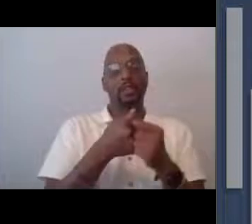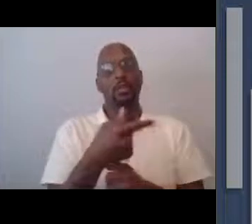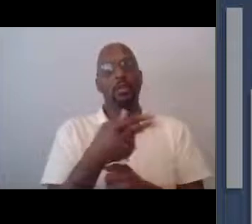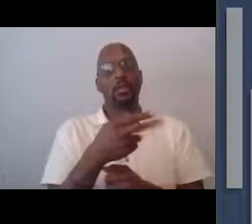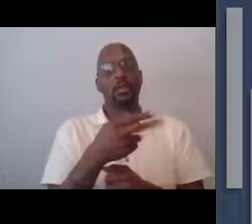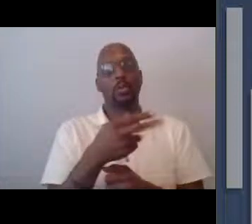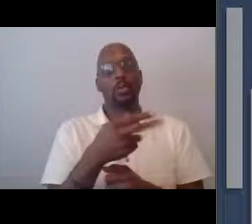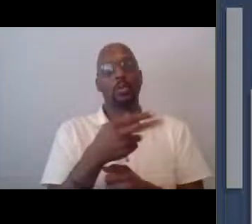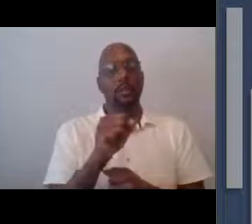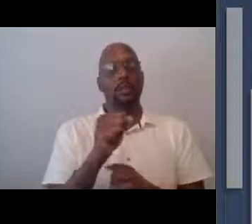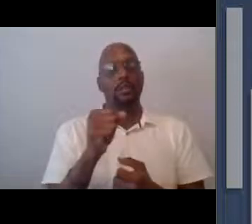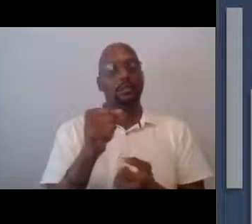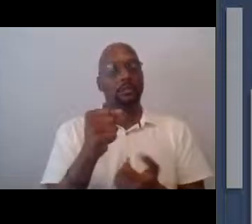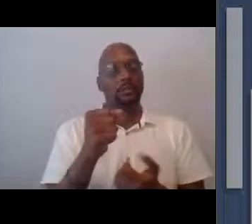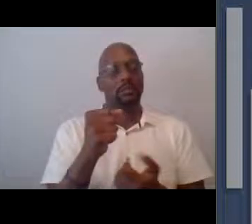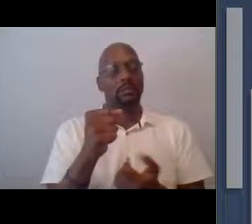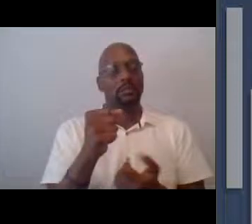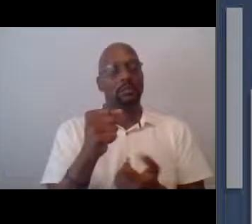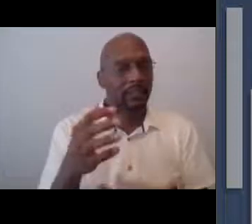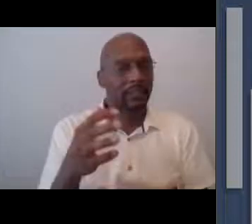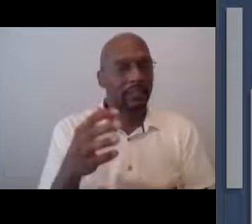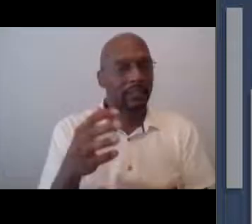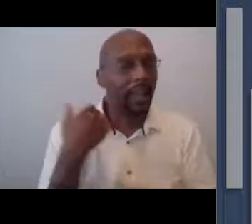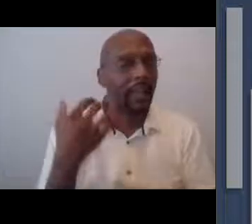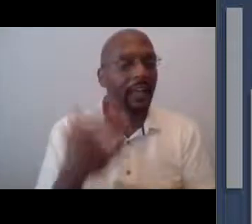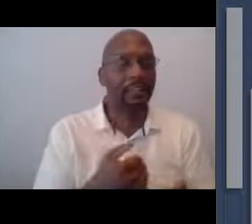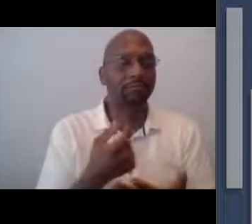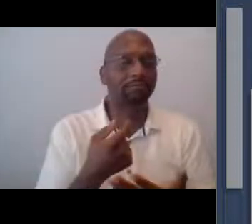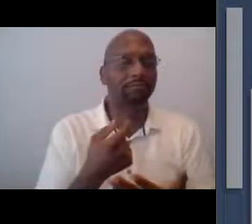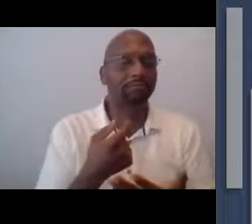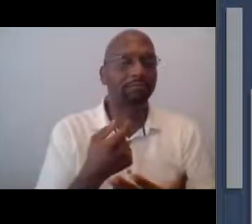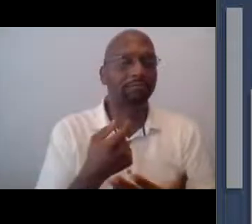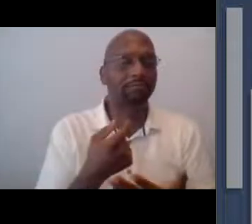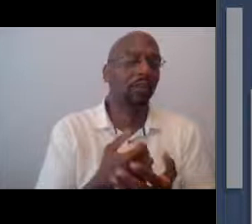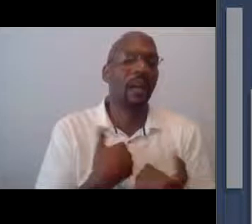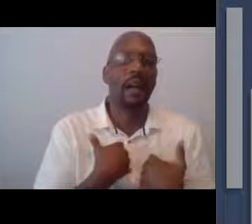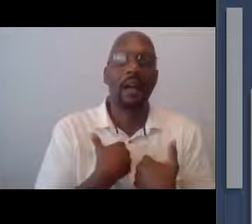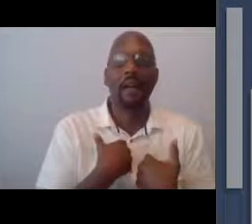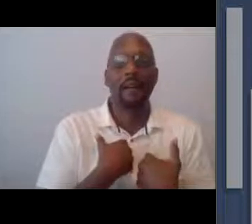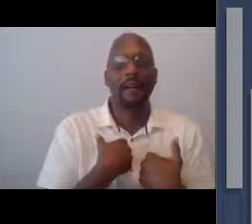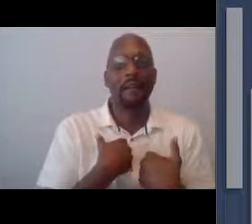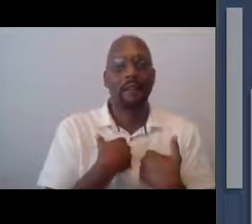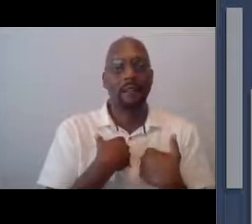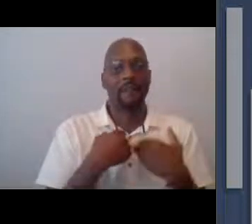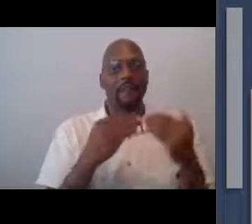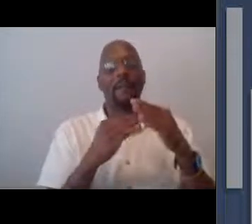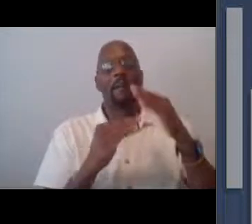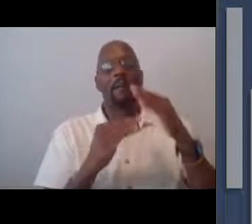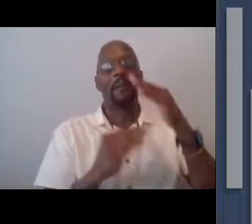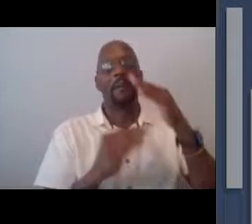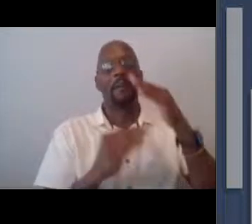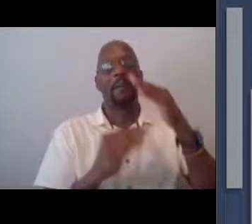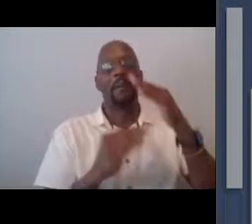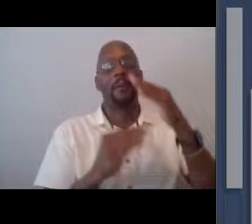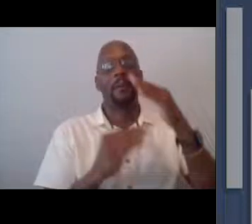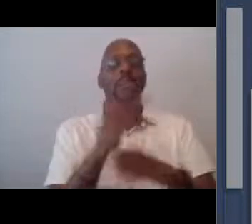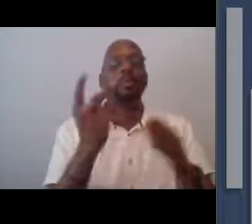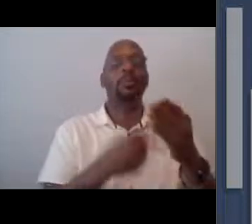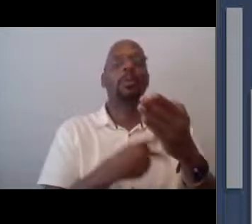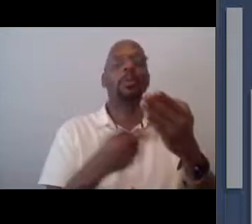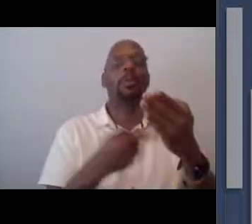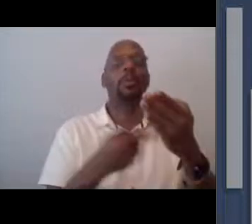to announce a grant that somebody else didn't announce. So we had a bridge, the first bridge investment program grants were out,